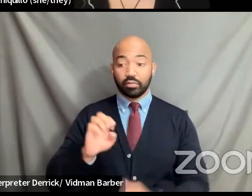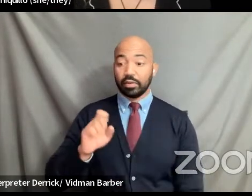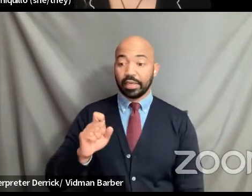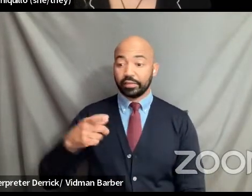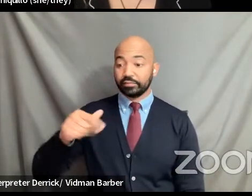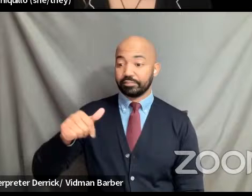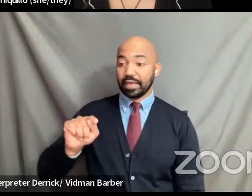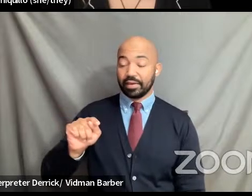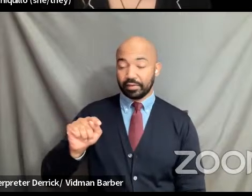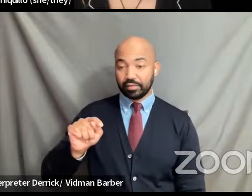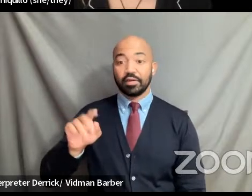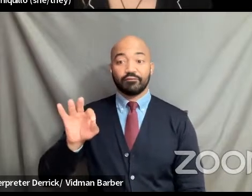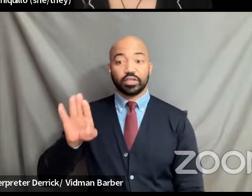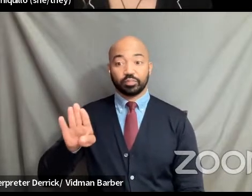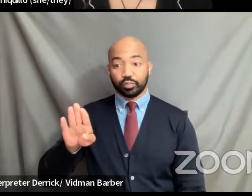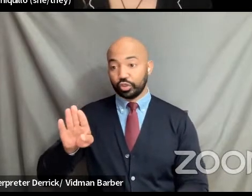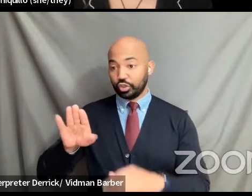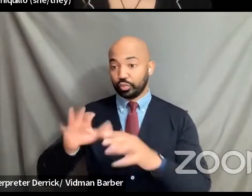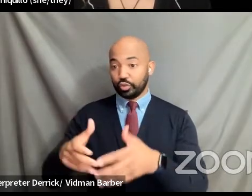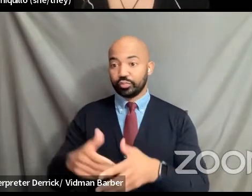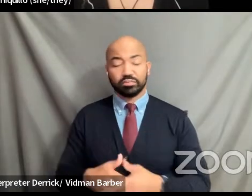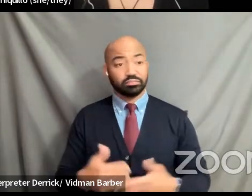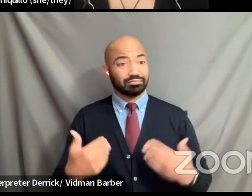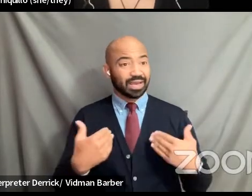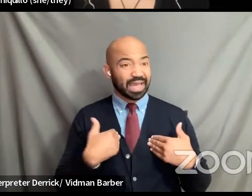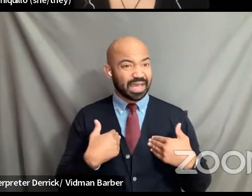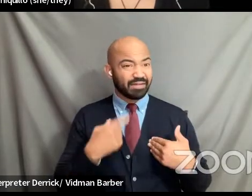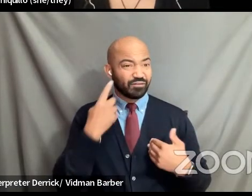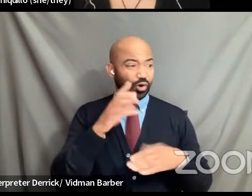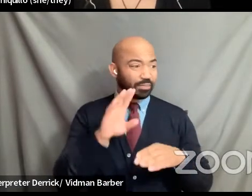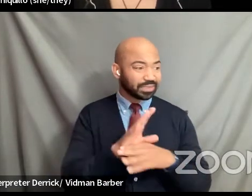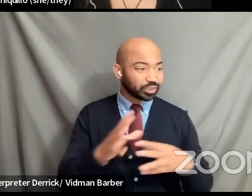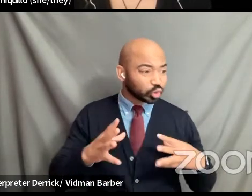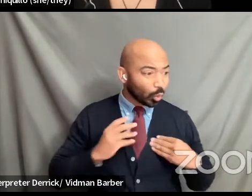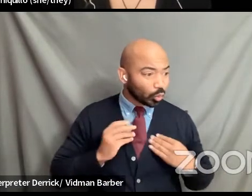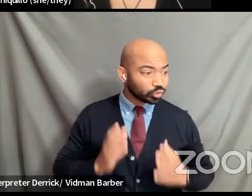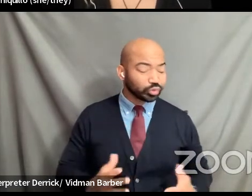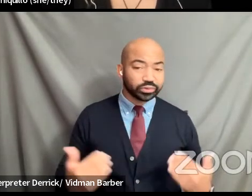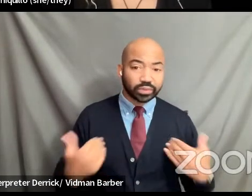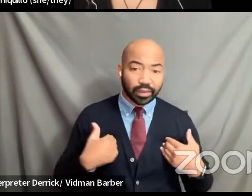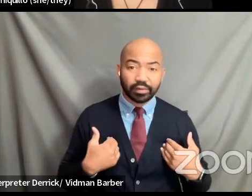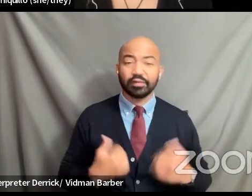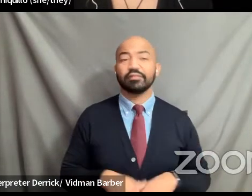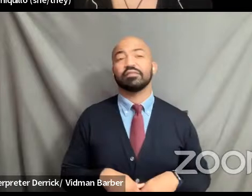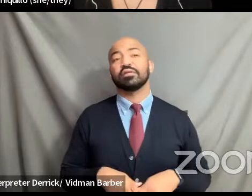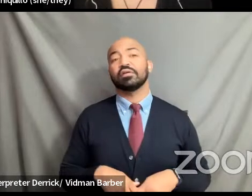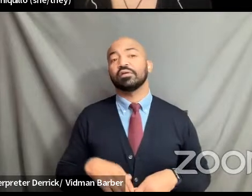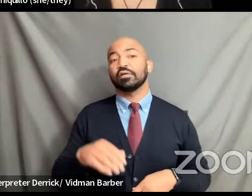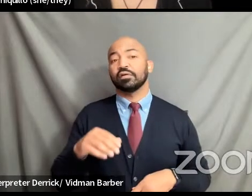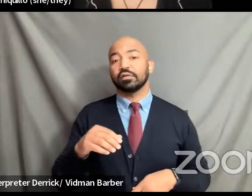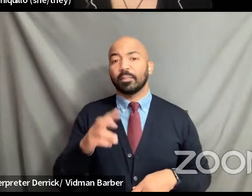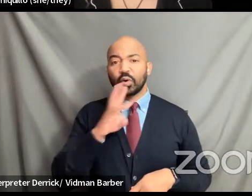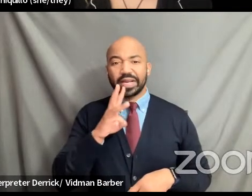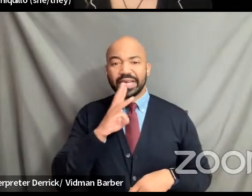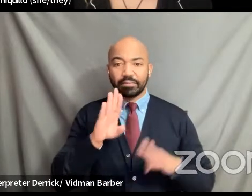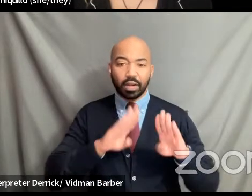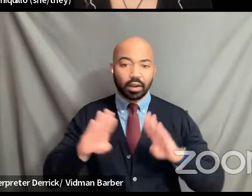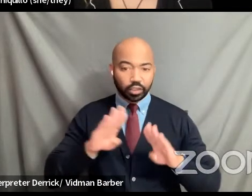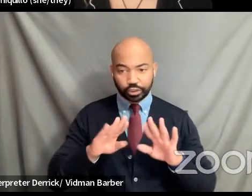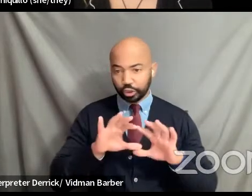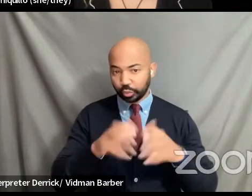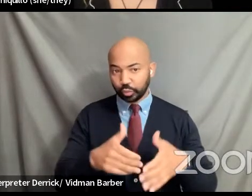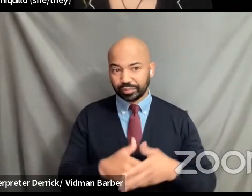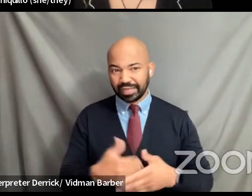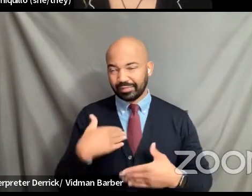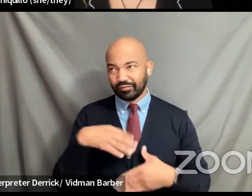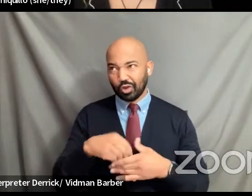groups for business. Like, they have like expat Facebook groups for like business owners. I'm sure there's like marine biology groups. I'm in a bunch of like those Facebook